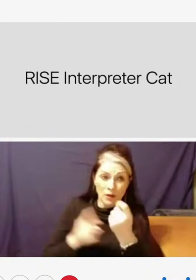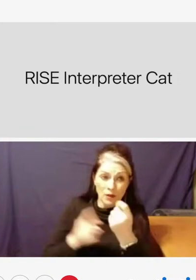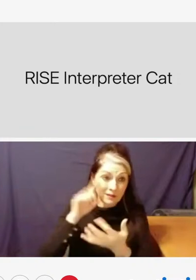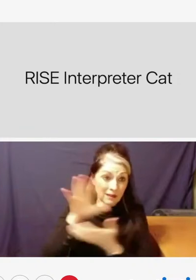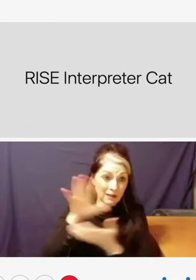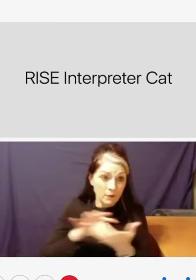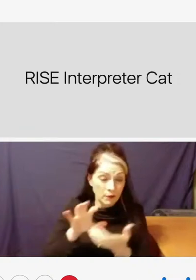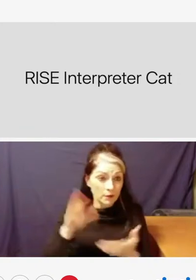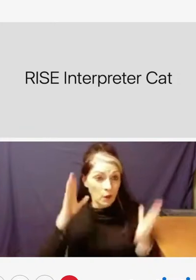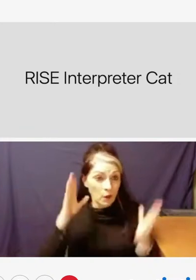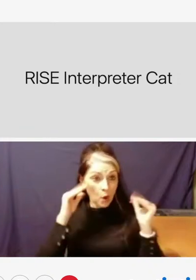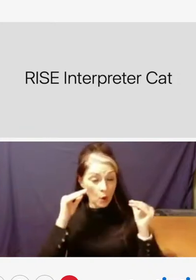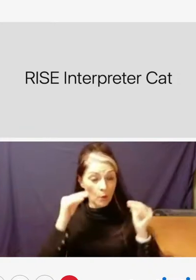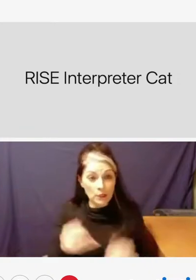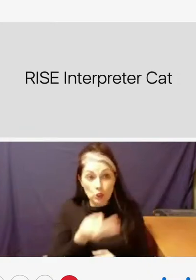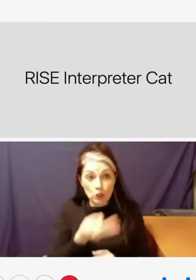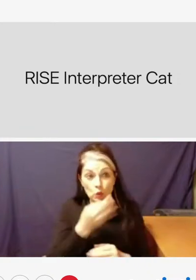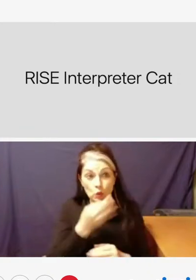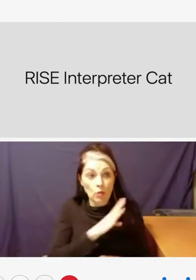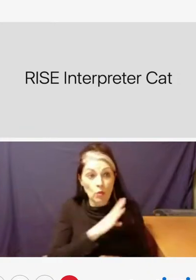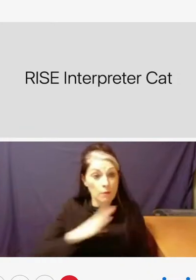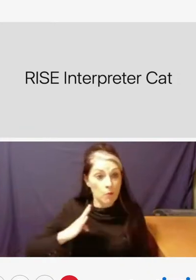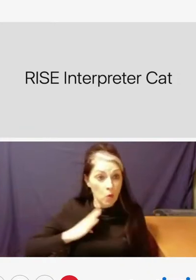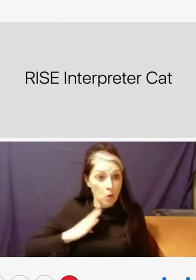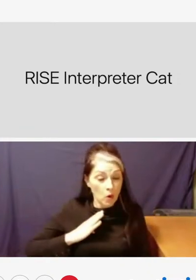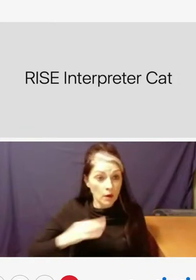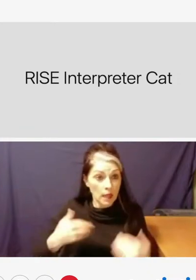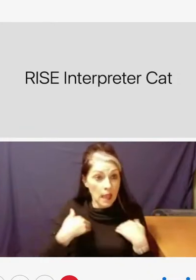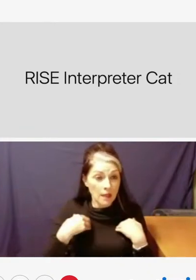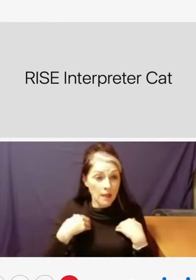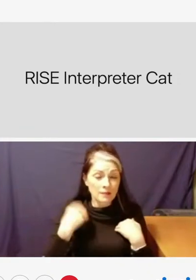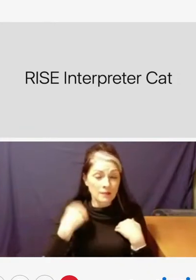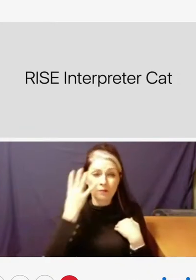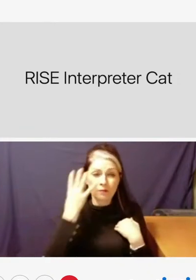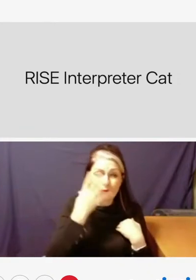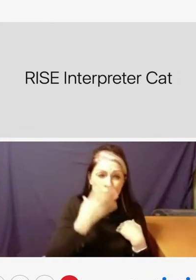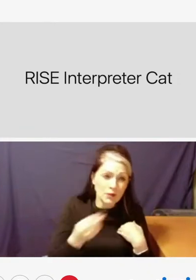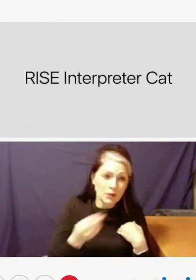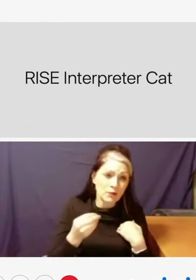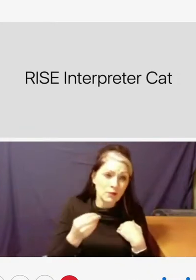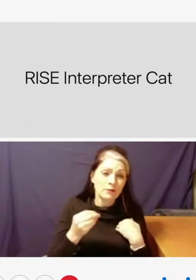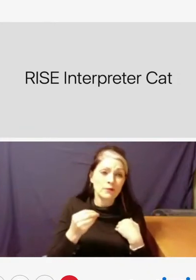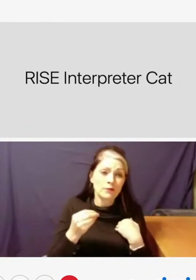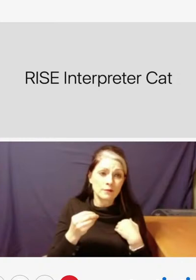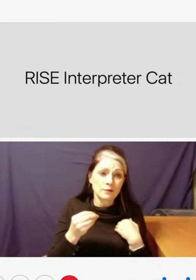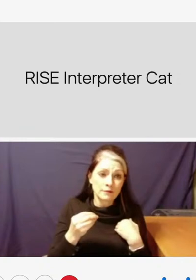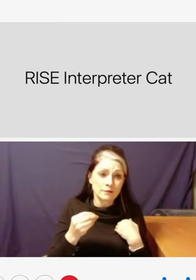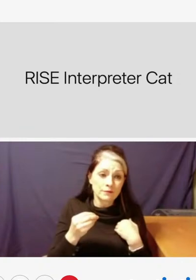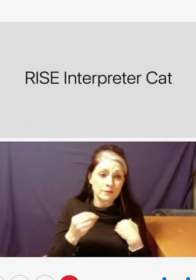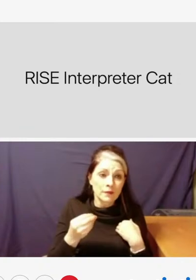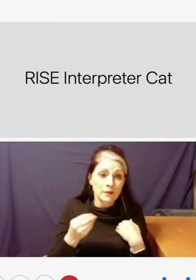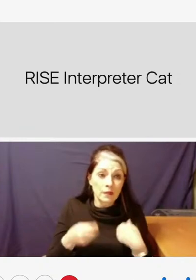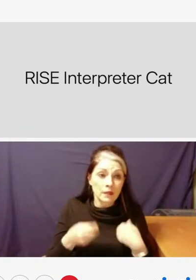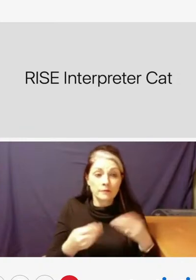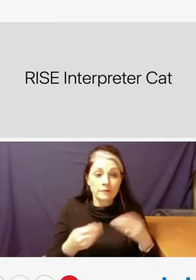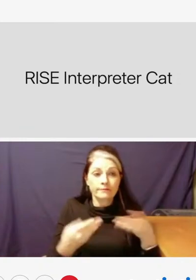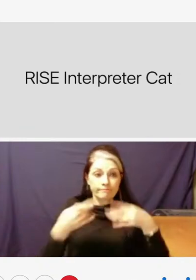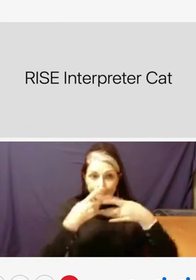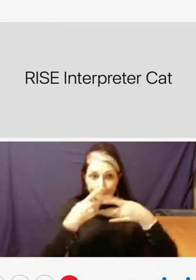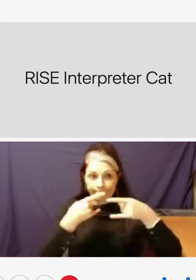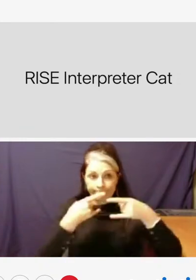the board that has such a beautiful clean uh Shield will make a decision about those shields uh in